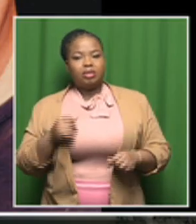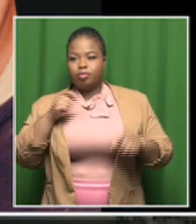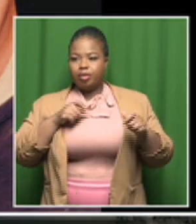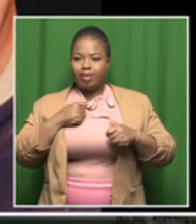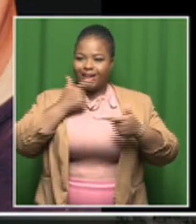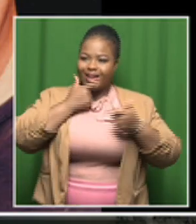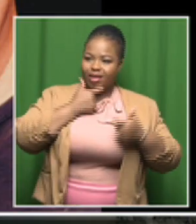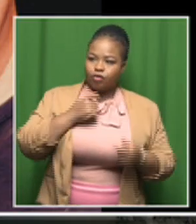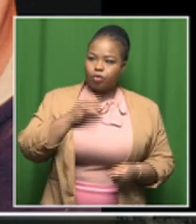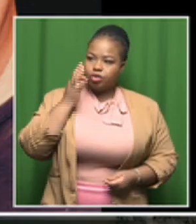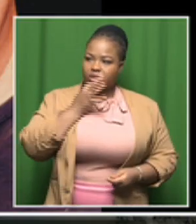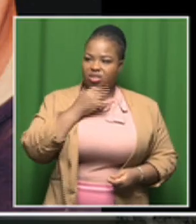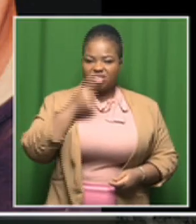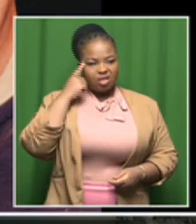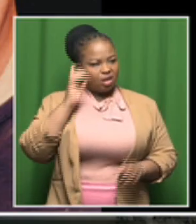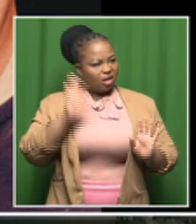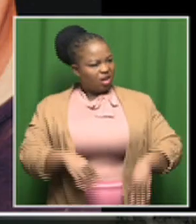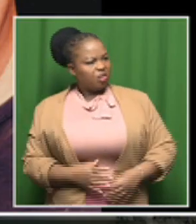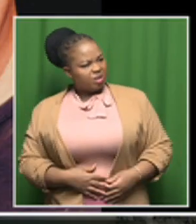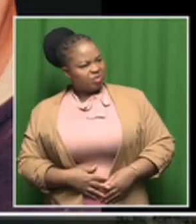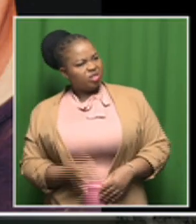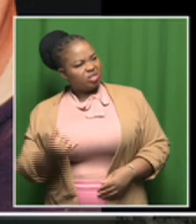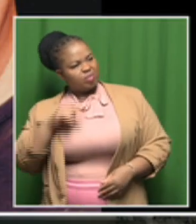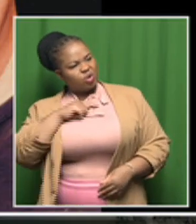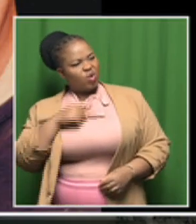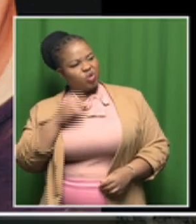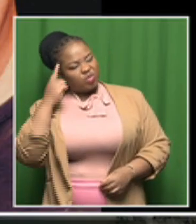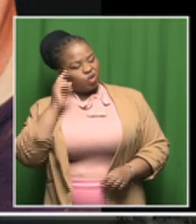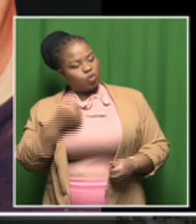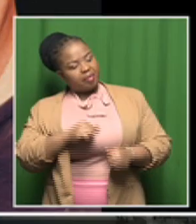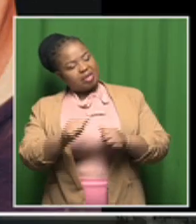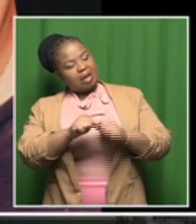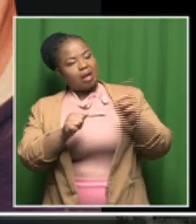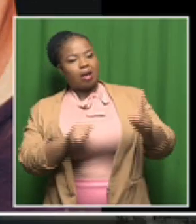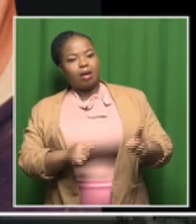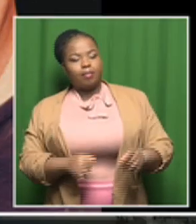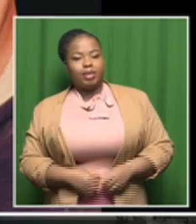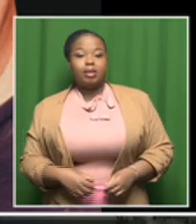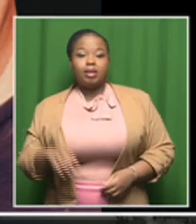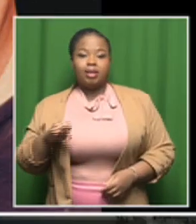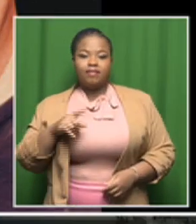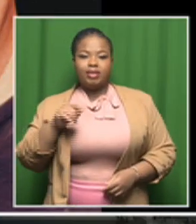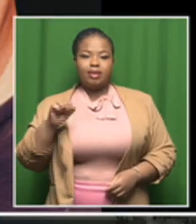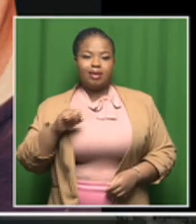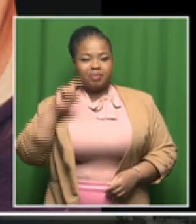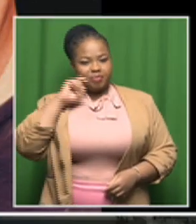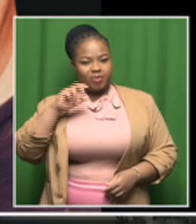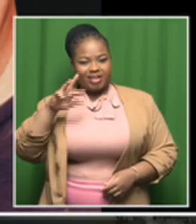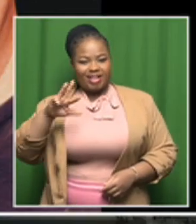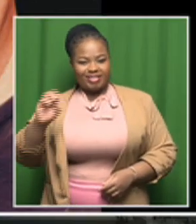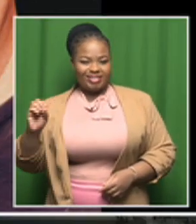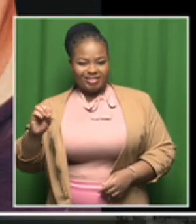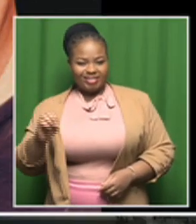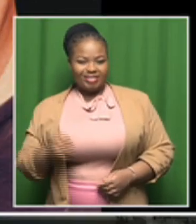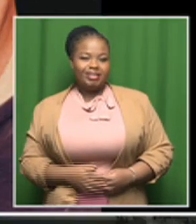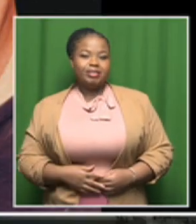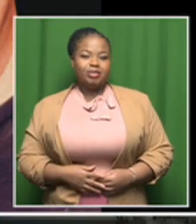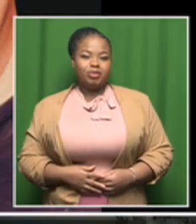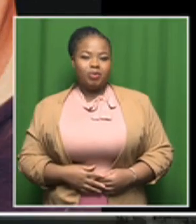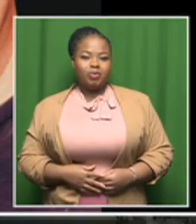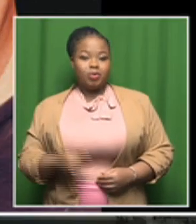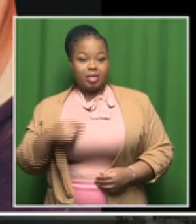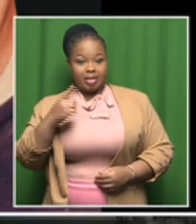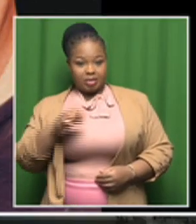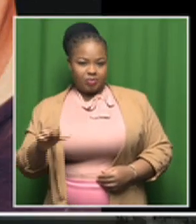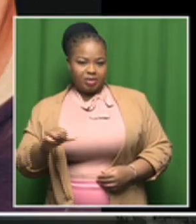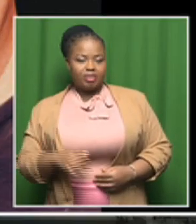at what she says, she thinks, oh, she's toch is nogal oulik. And so Evita is 90 this next week.